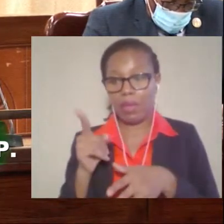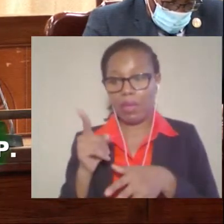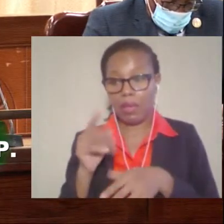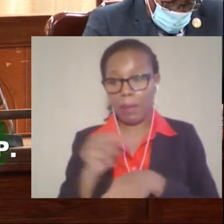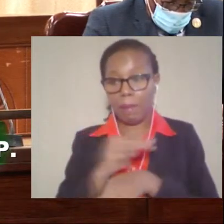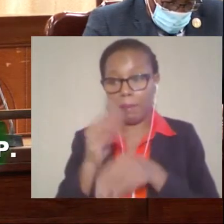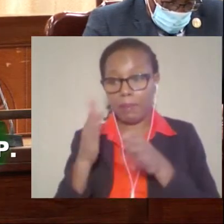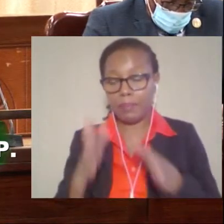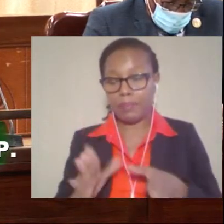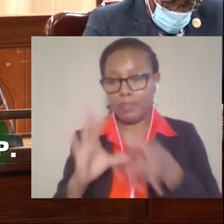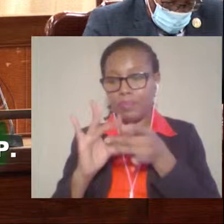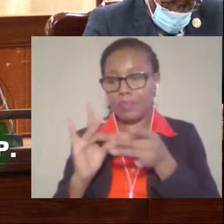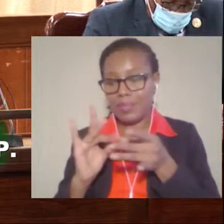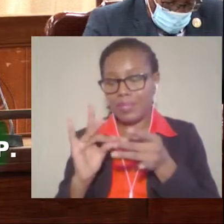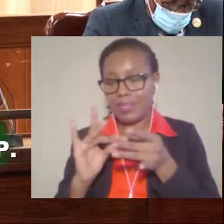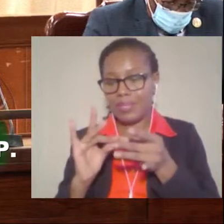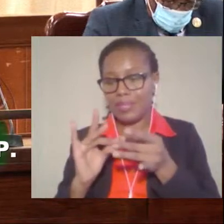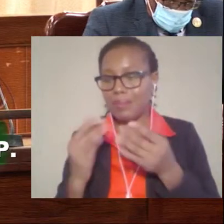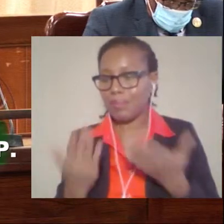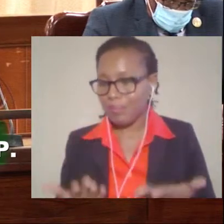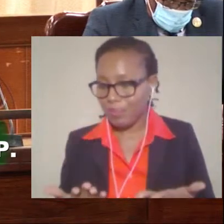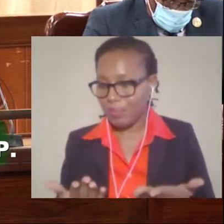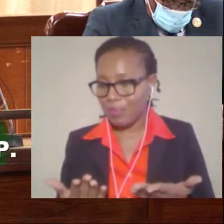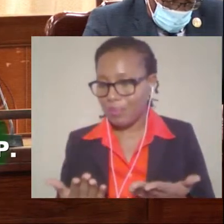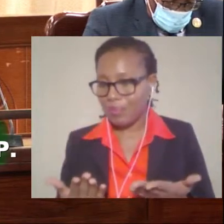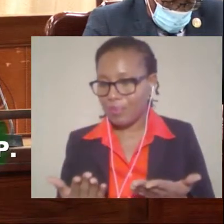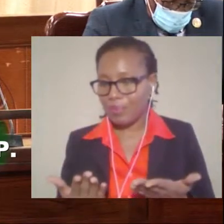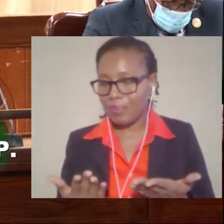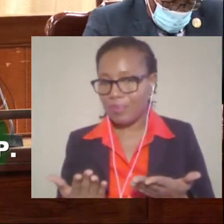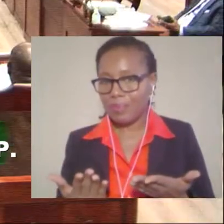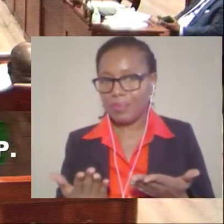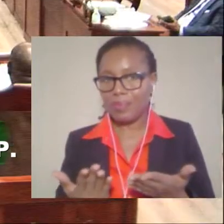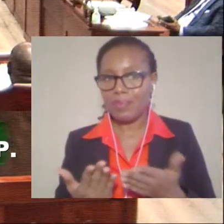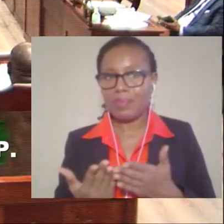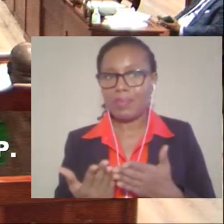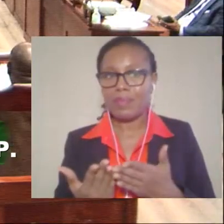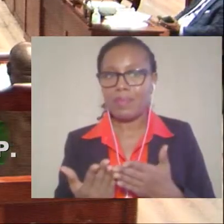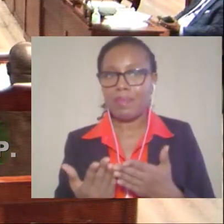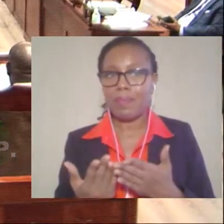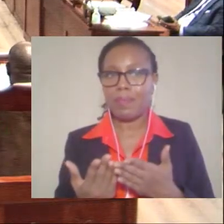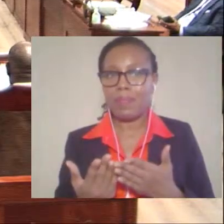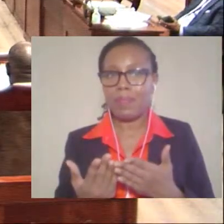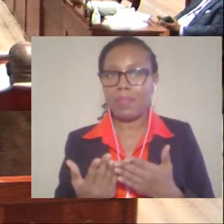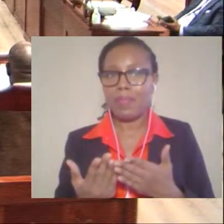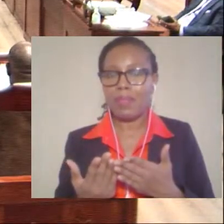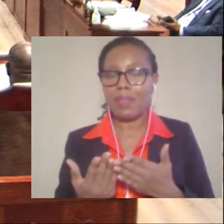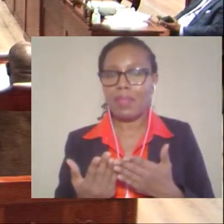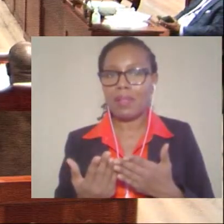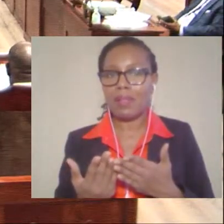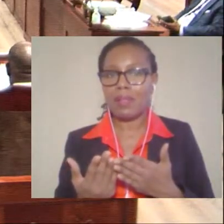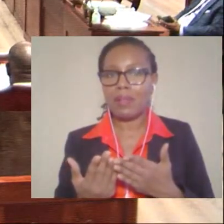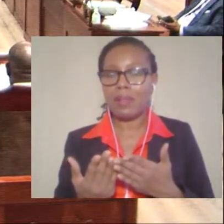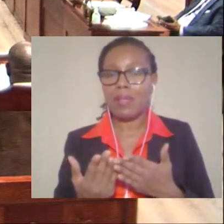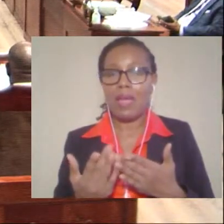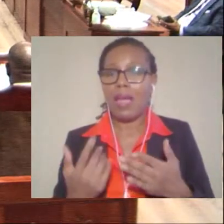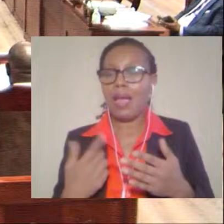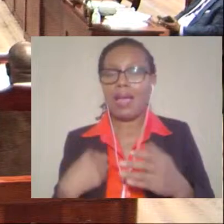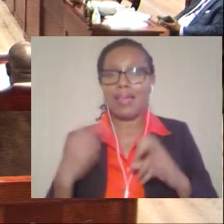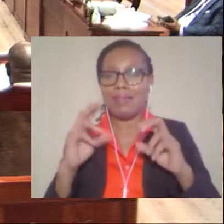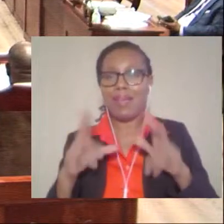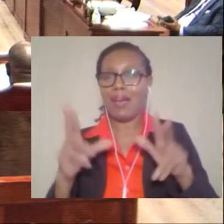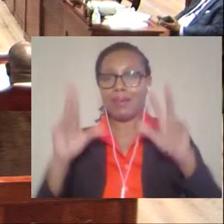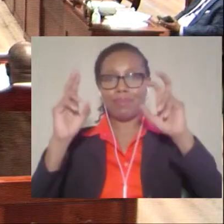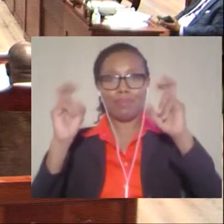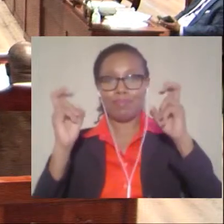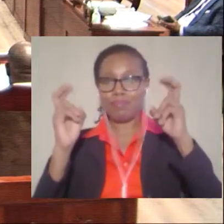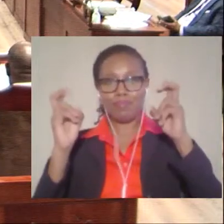we've just discovered. I don't remember you're quoting from a speech. I am not quoting. I am talking about what is